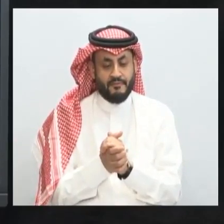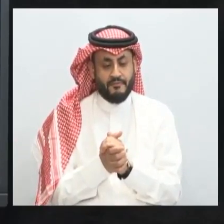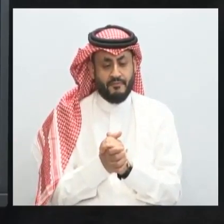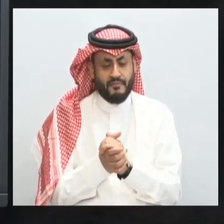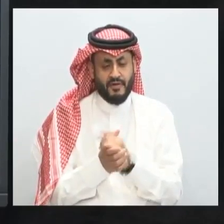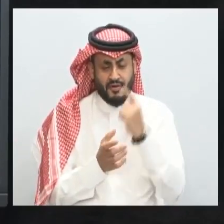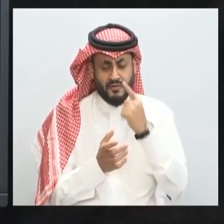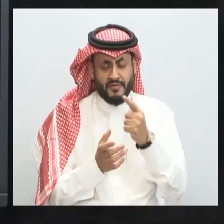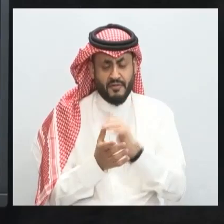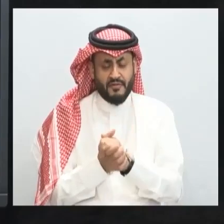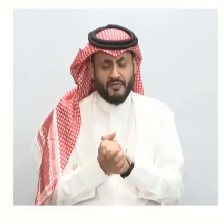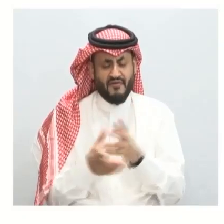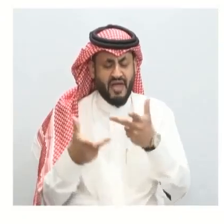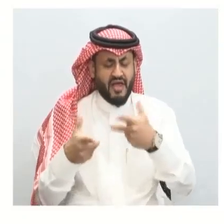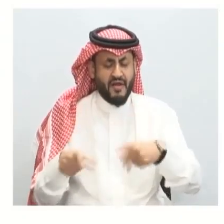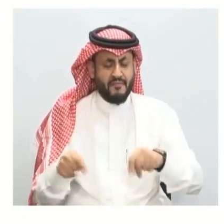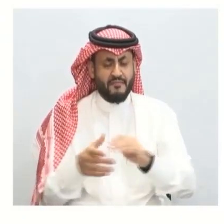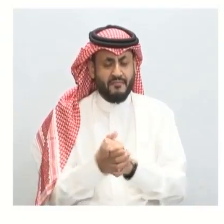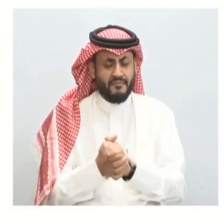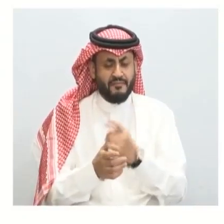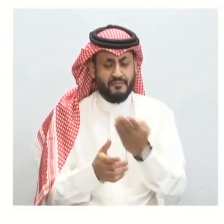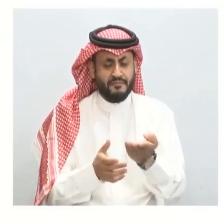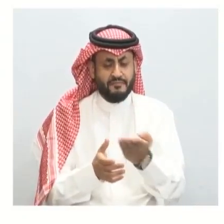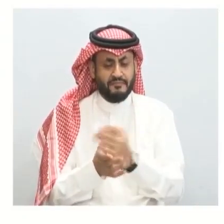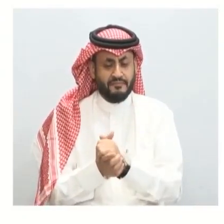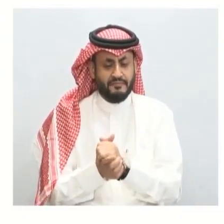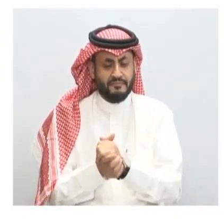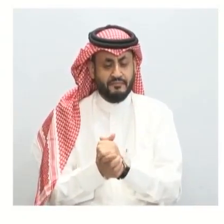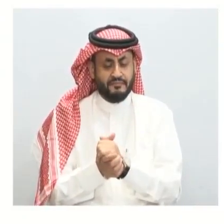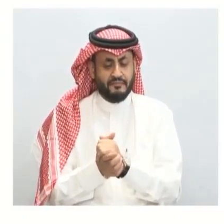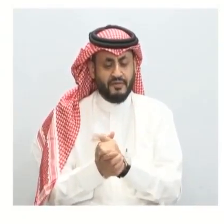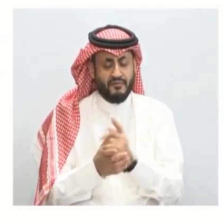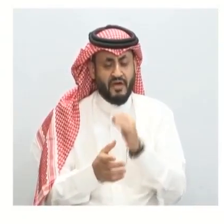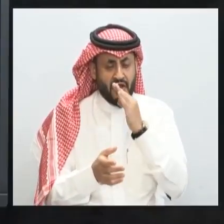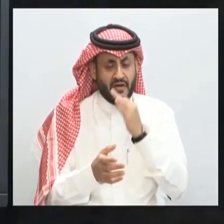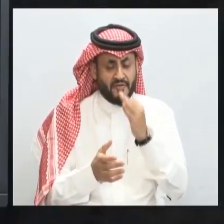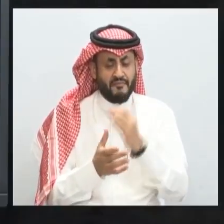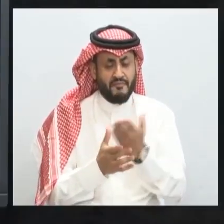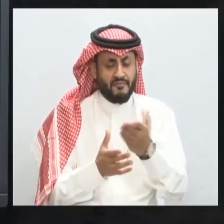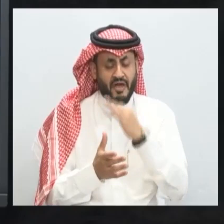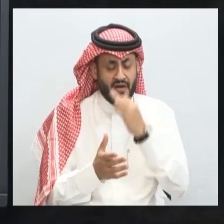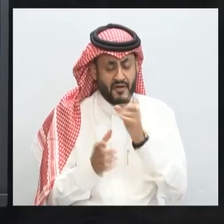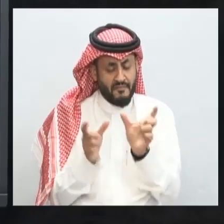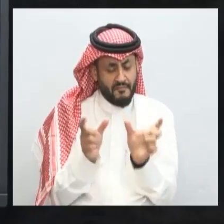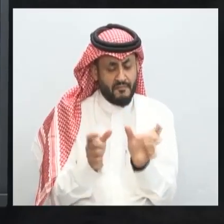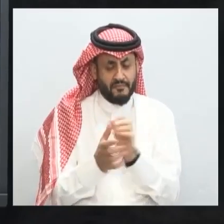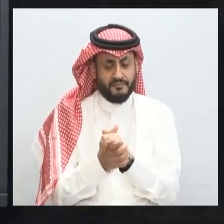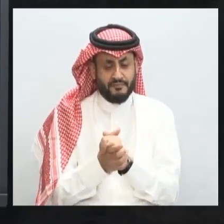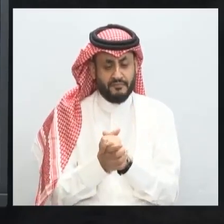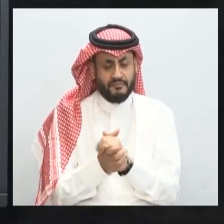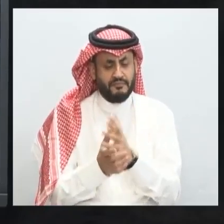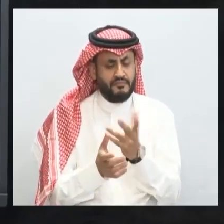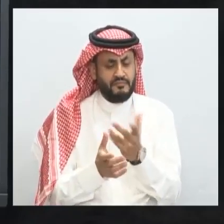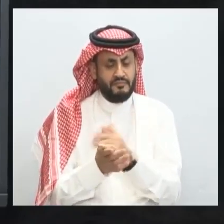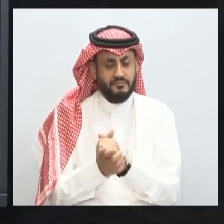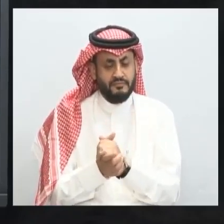notice that at the very end, we have here a kind of idiom here or a saying or a phrase. Now, what is it? We